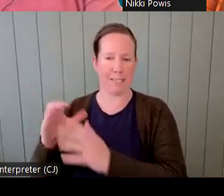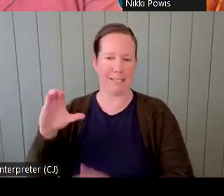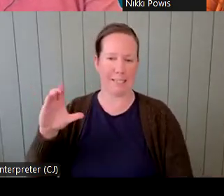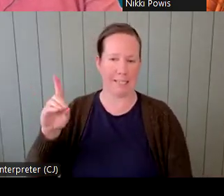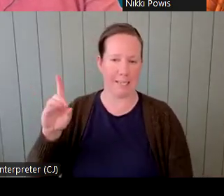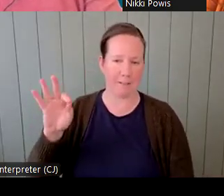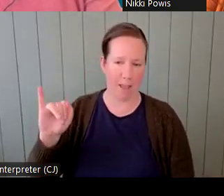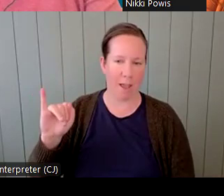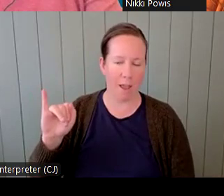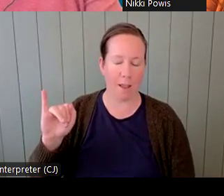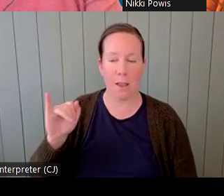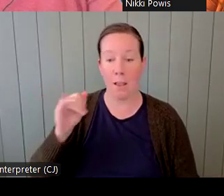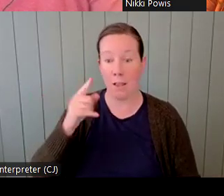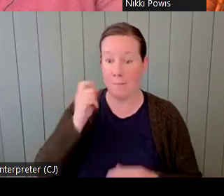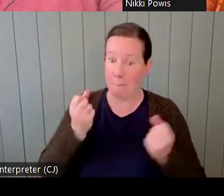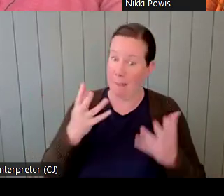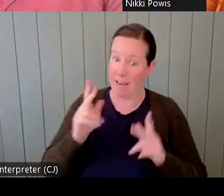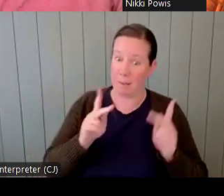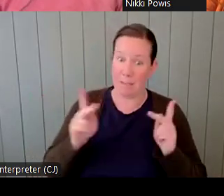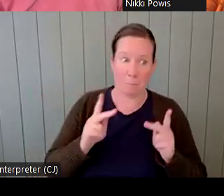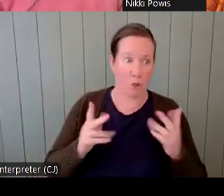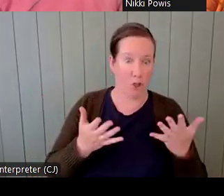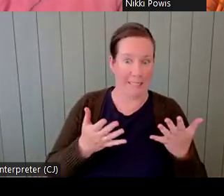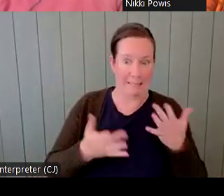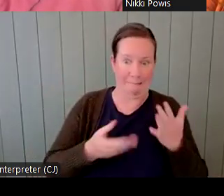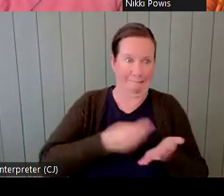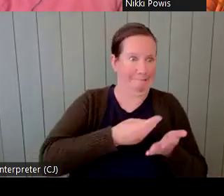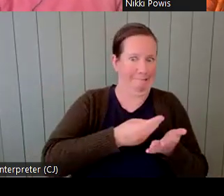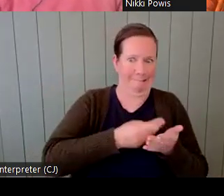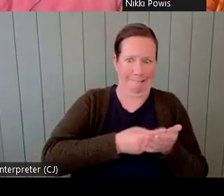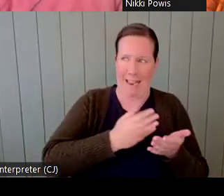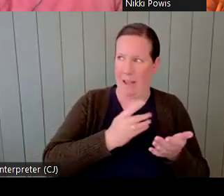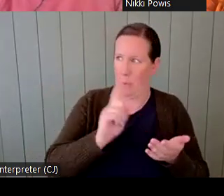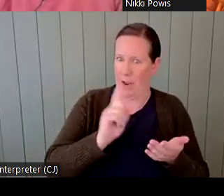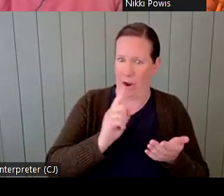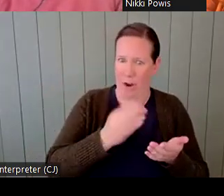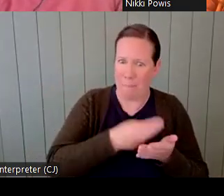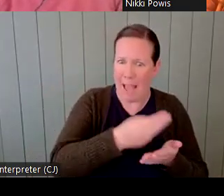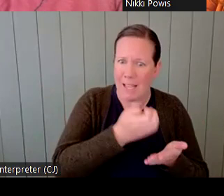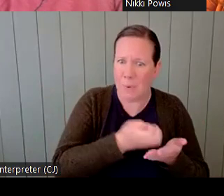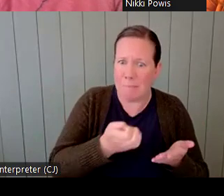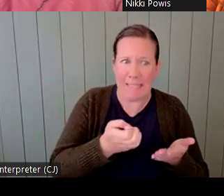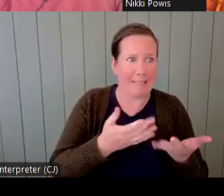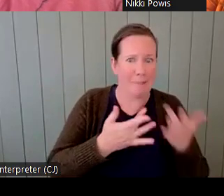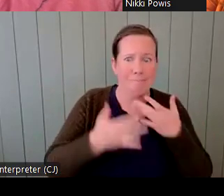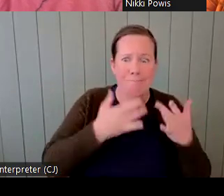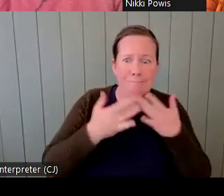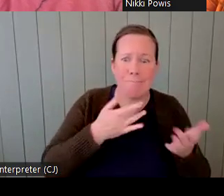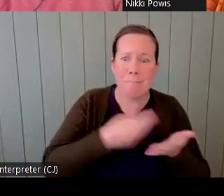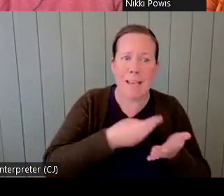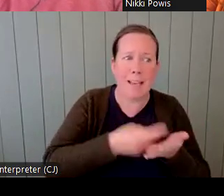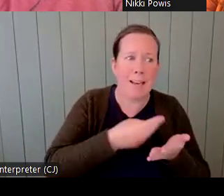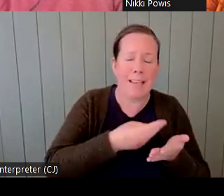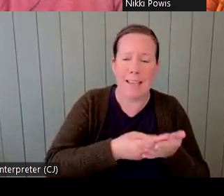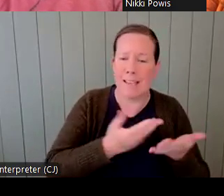capital. And so a lot of people come to us looking for funding. And oftentimes, traditional financial institutions are